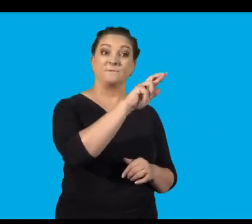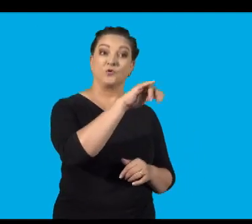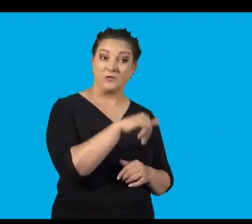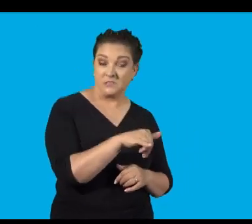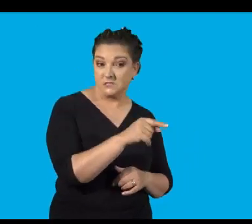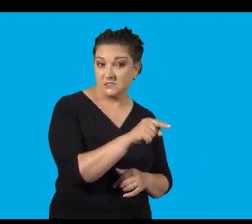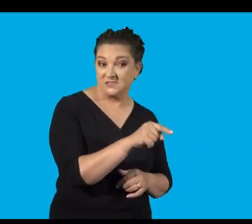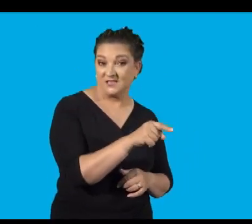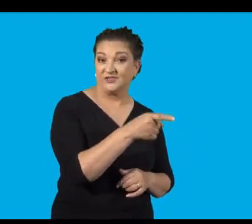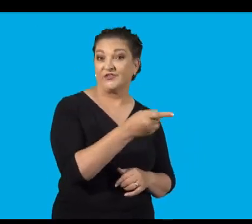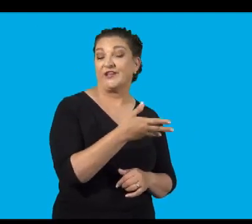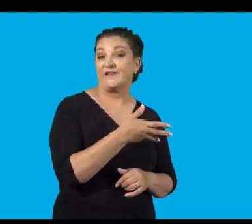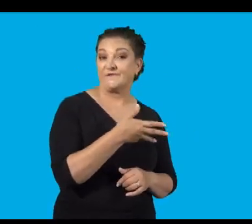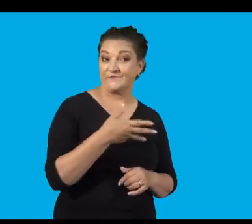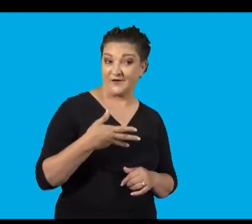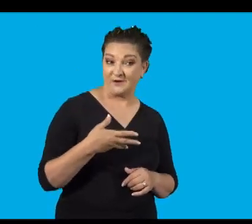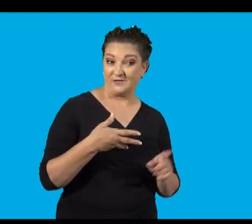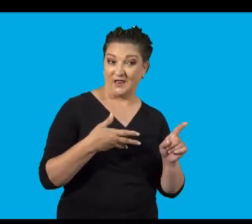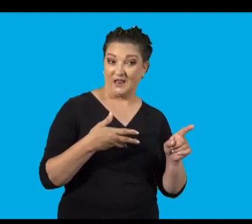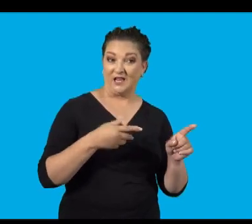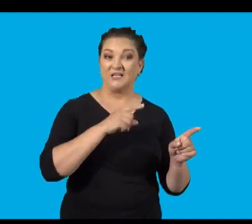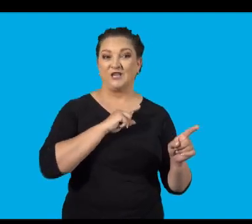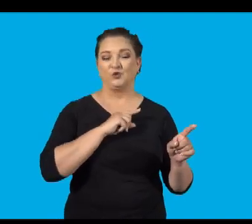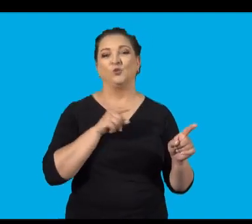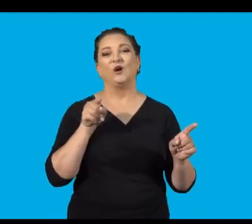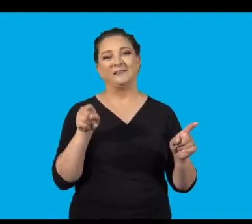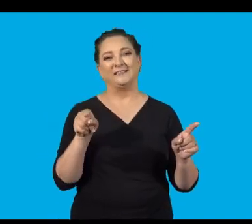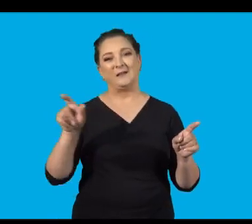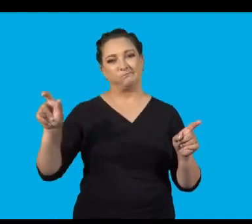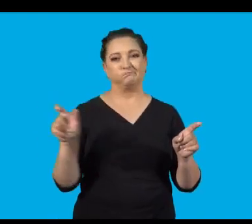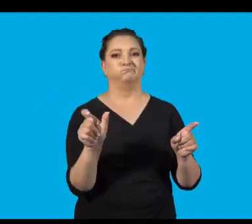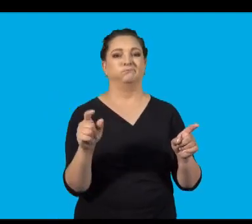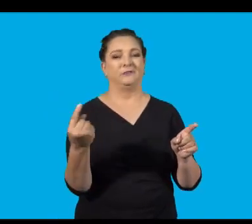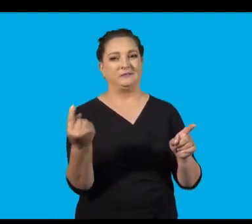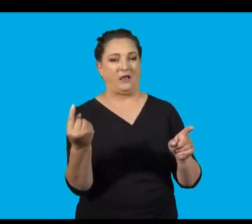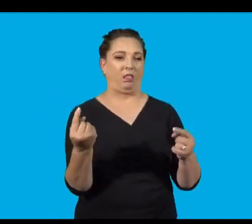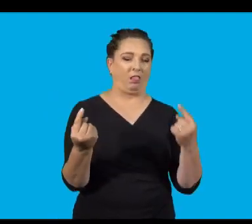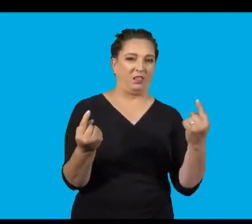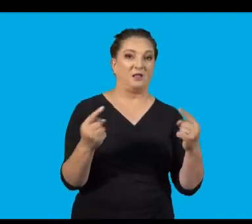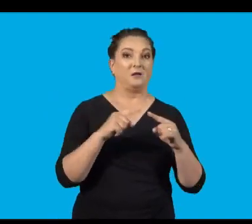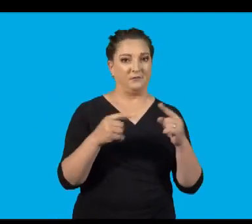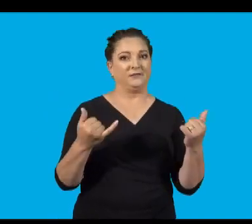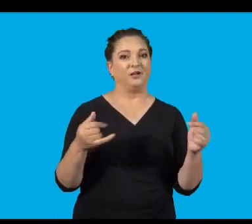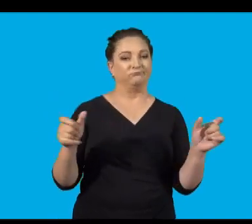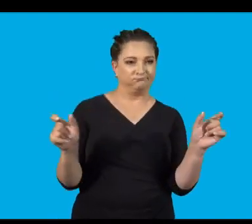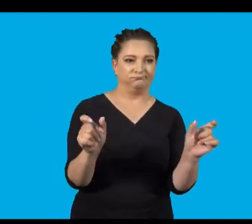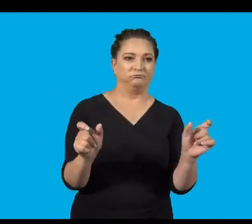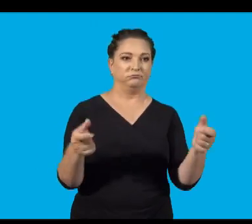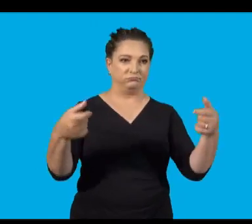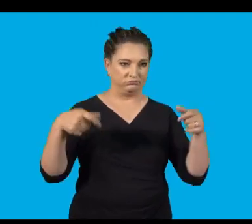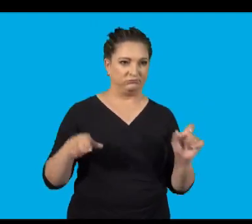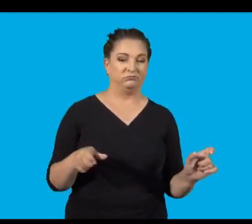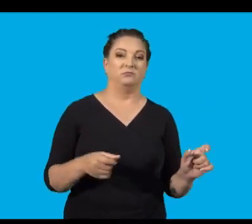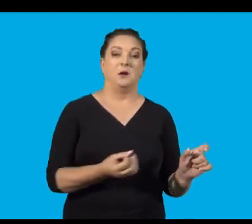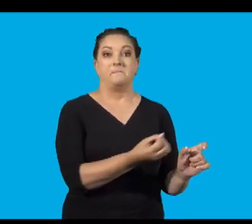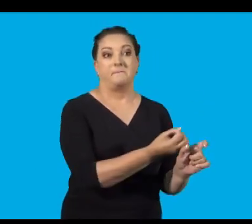now look at Mary, she's female, so it's she for the female part, and it's singular, all right? Now